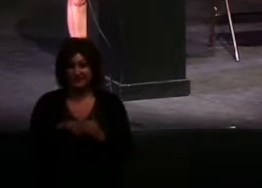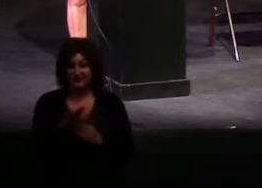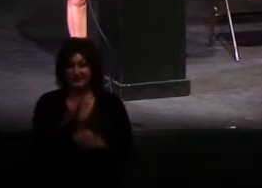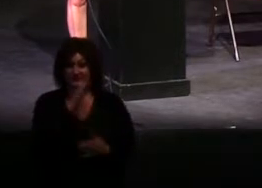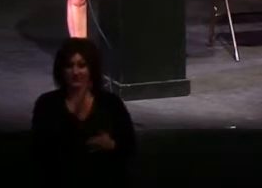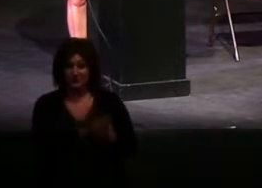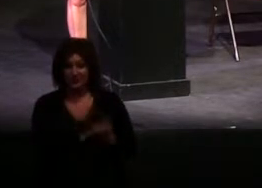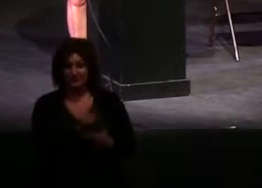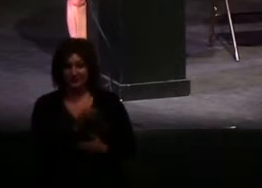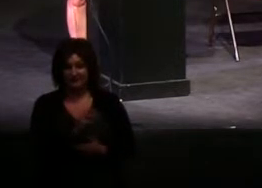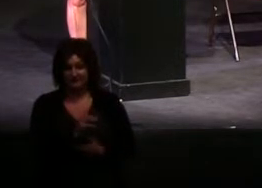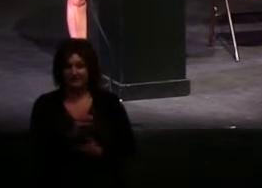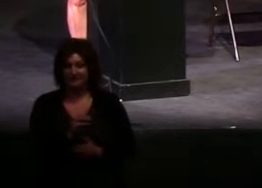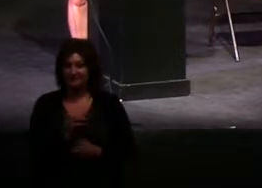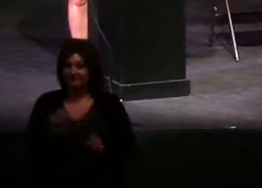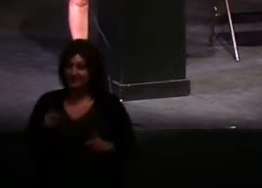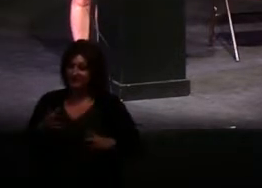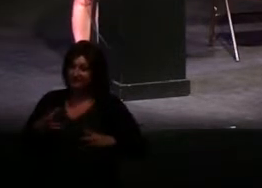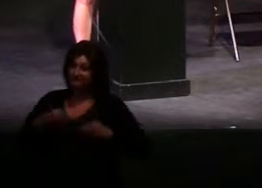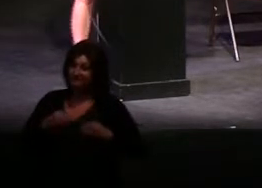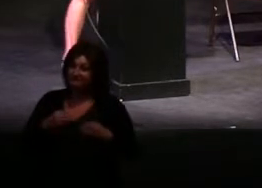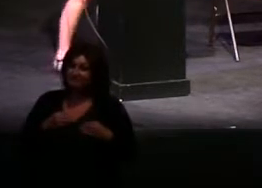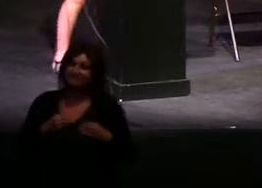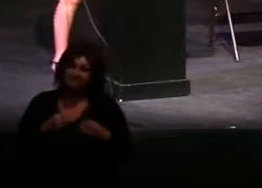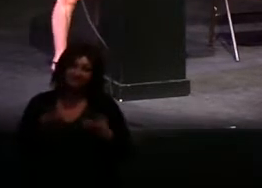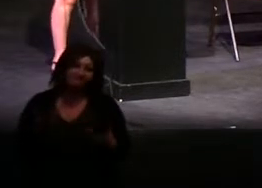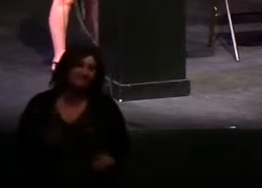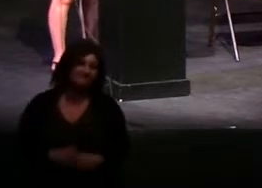Kim Barnes, and he's okay with that.